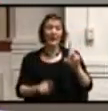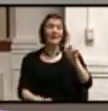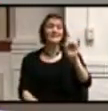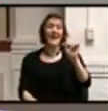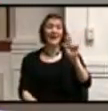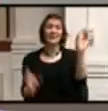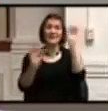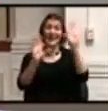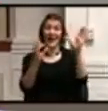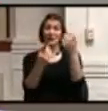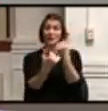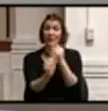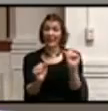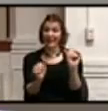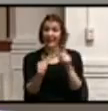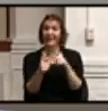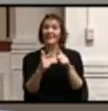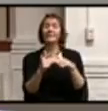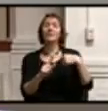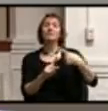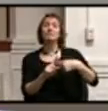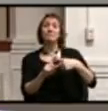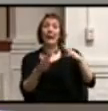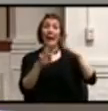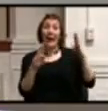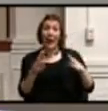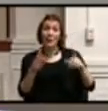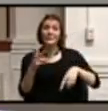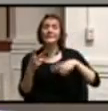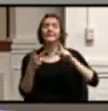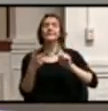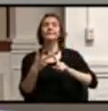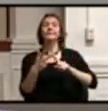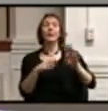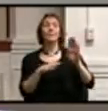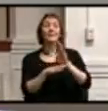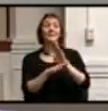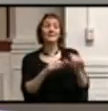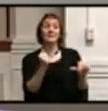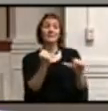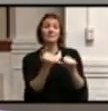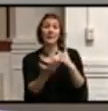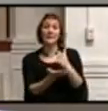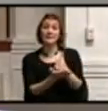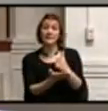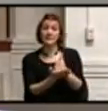relief fund. We have a rental housing fund. We have a small business